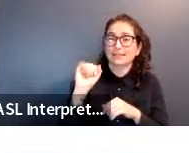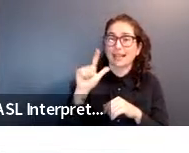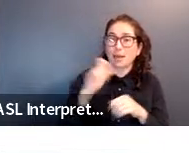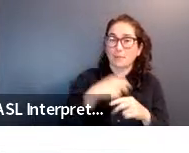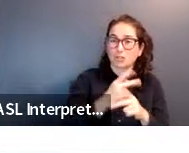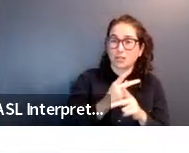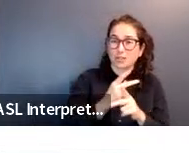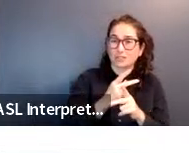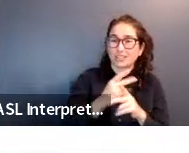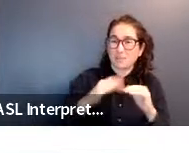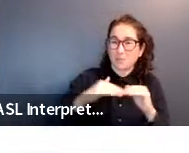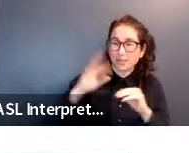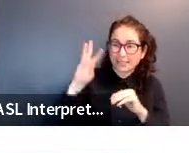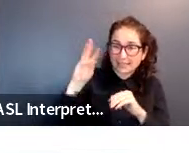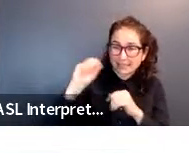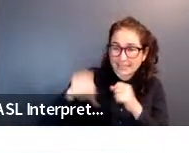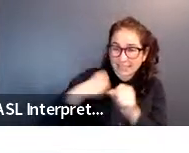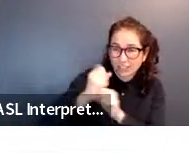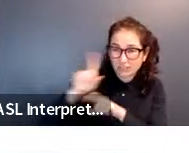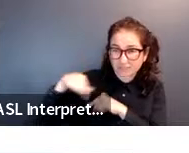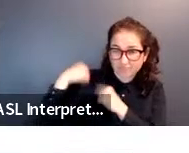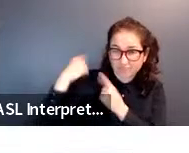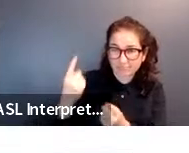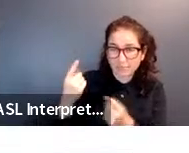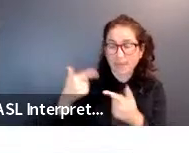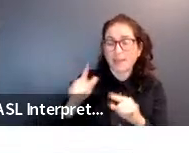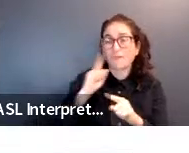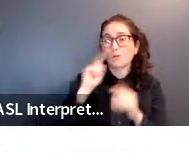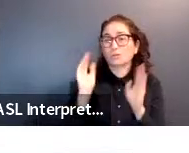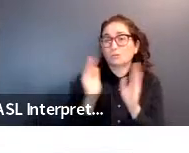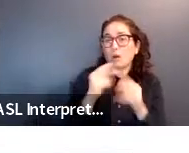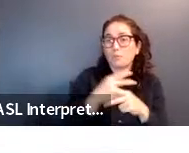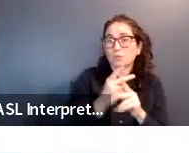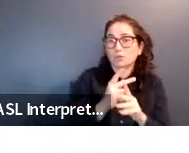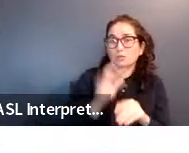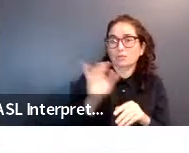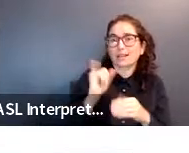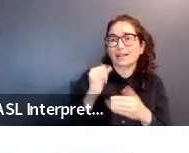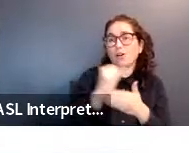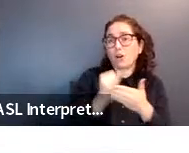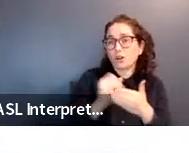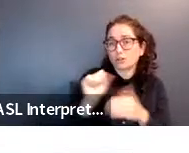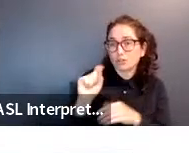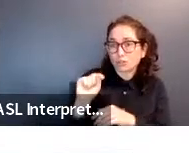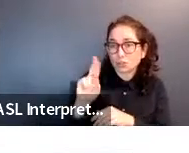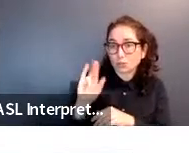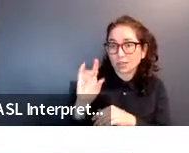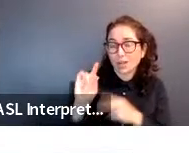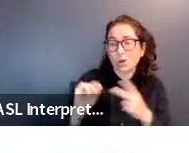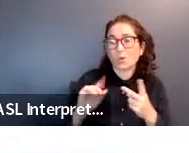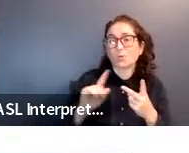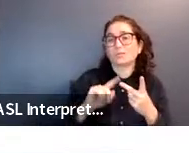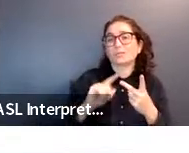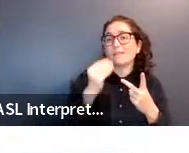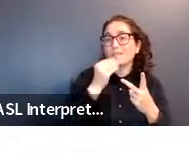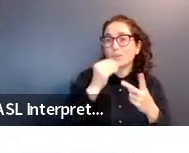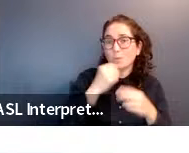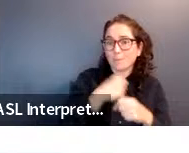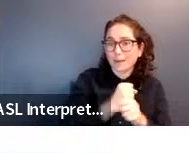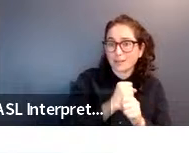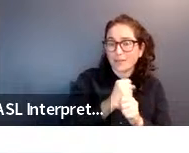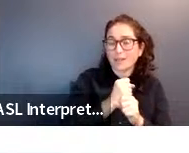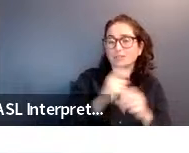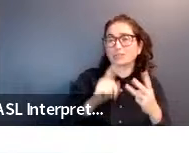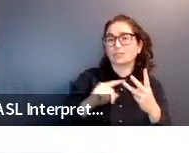60 years by allowing small producers like art studios, food manufacturers,